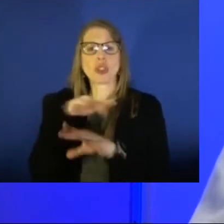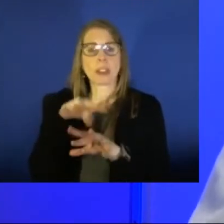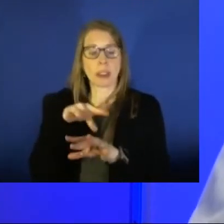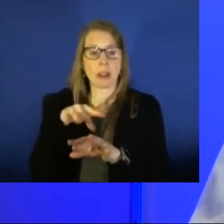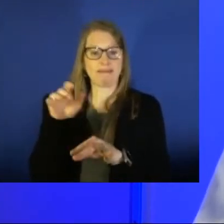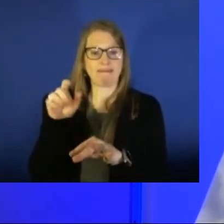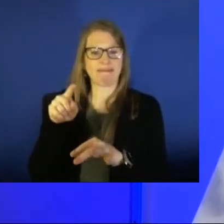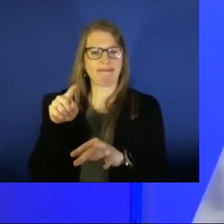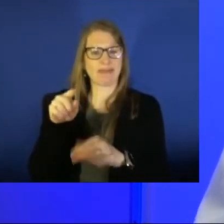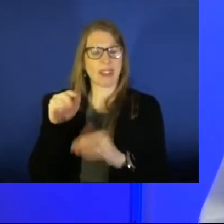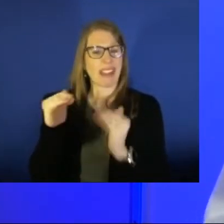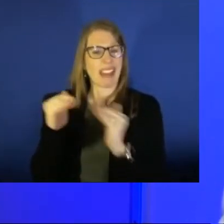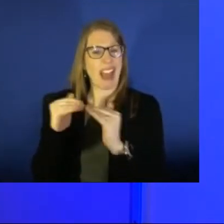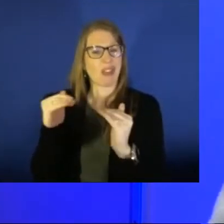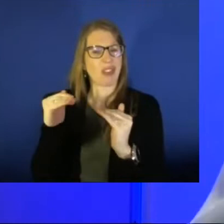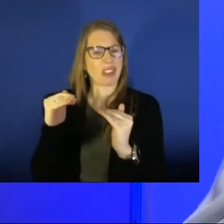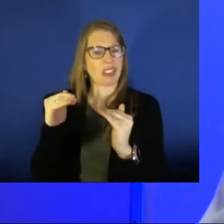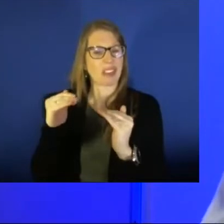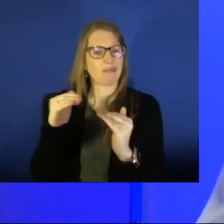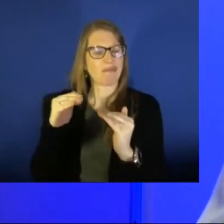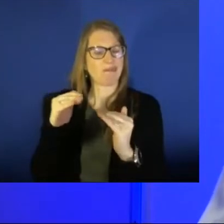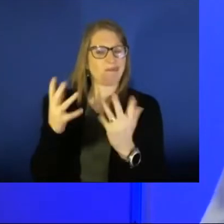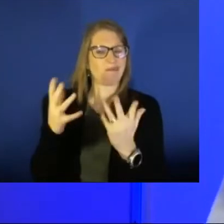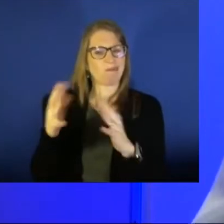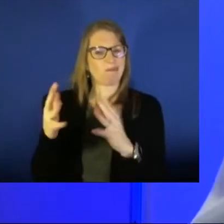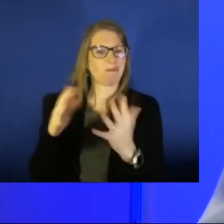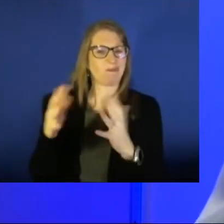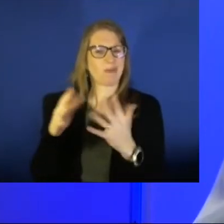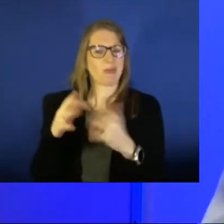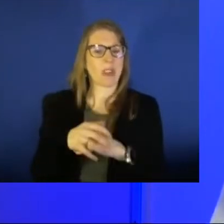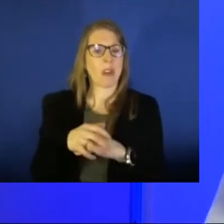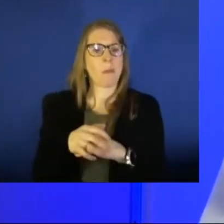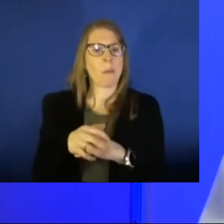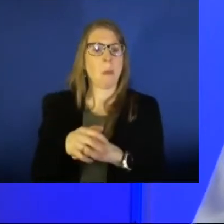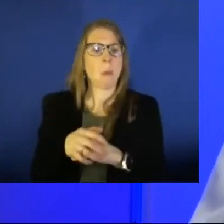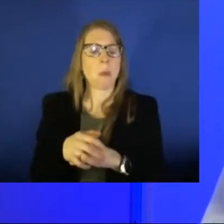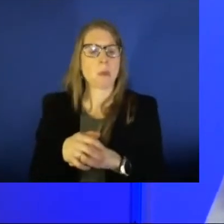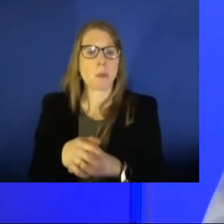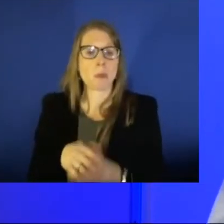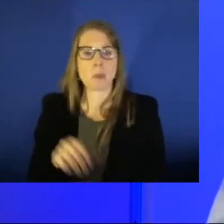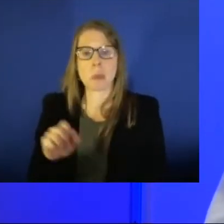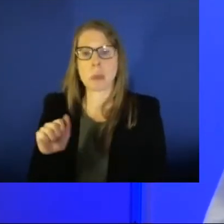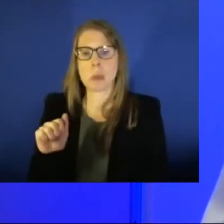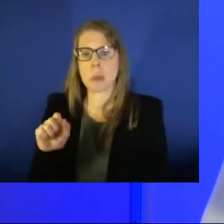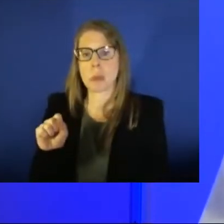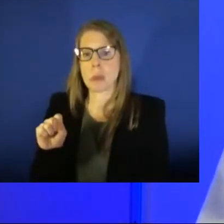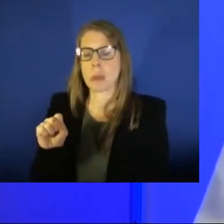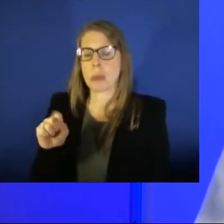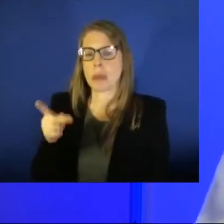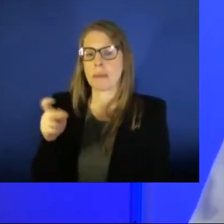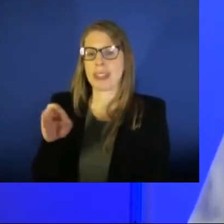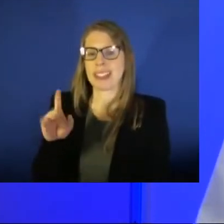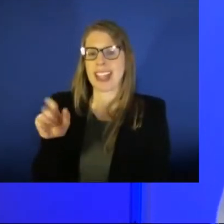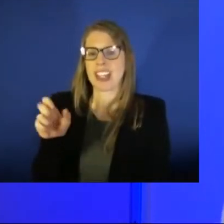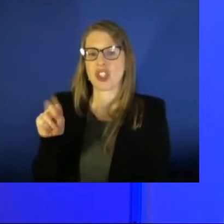vary considerably, and the speciation, they're not the same thing. It might be coal dust, it could be